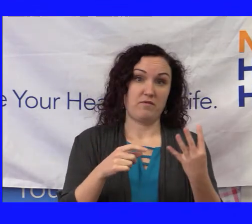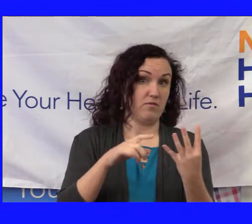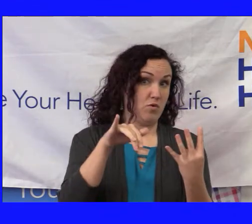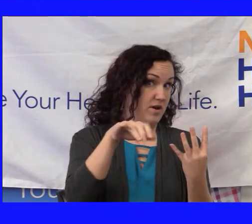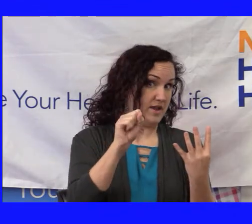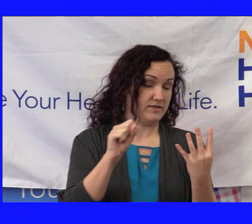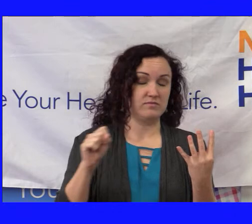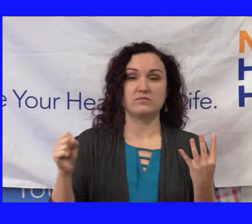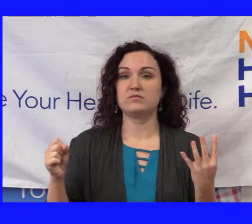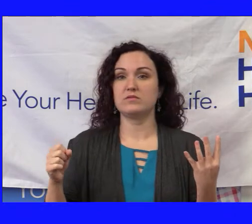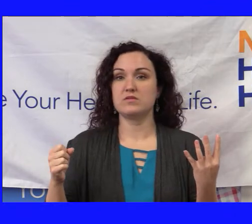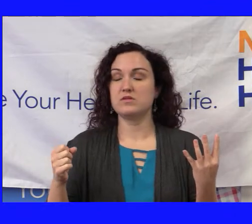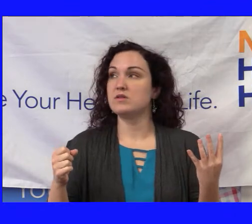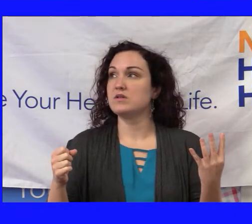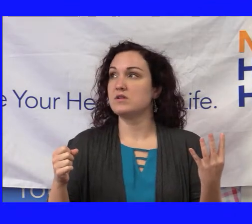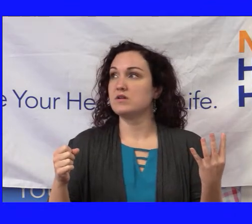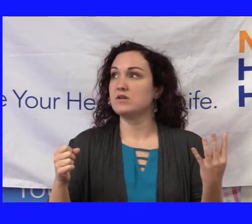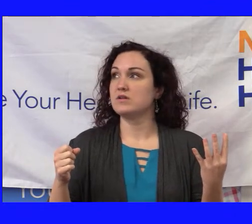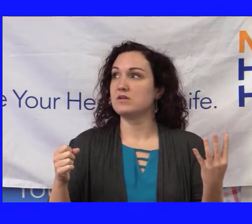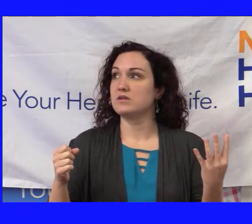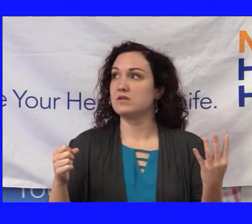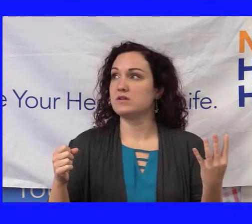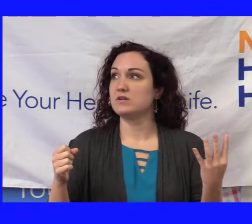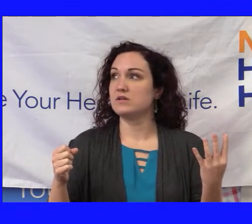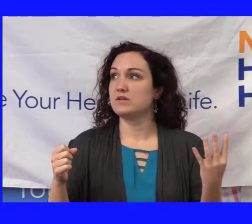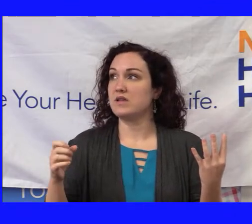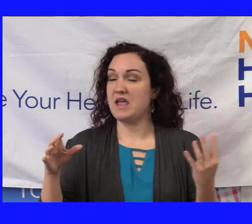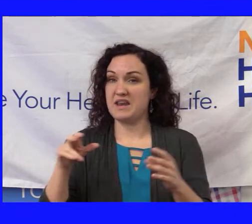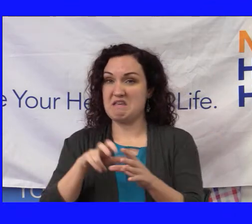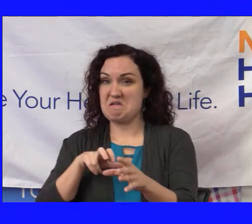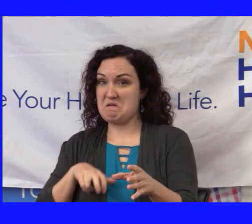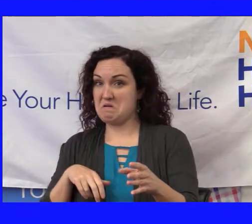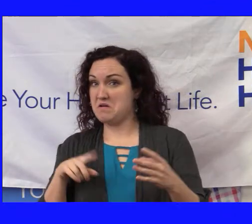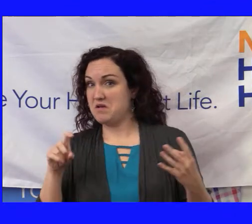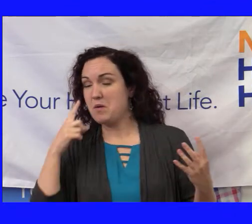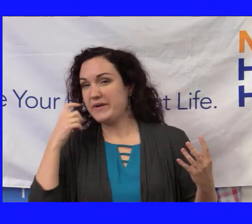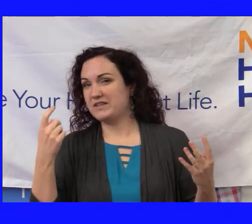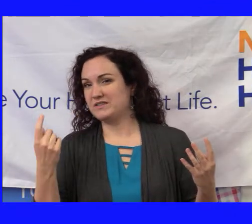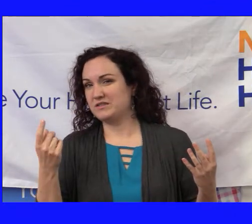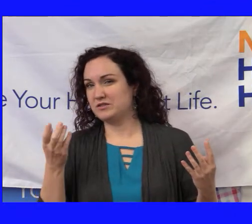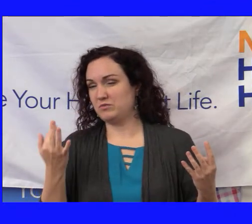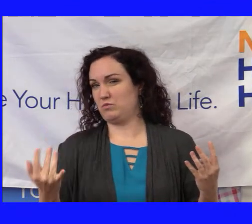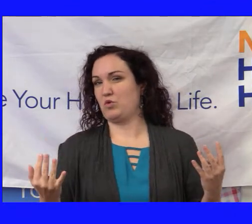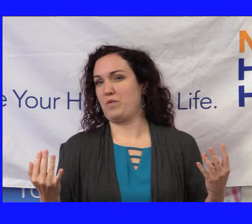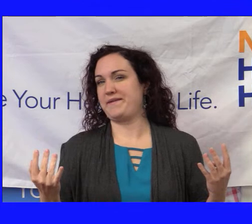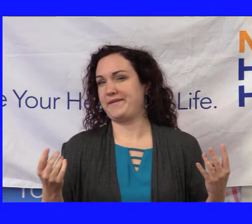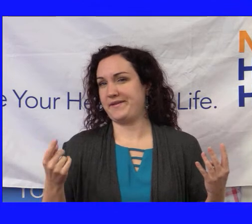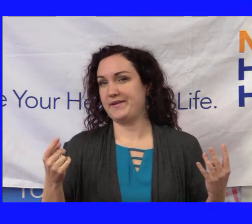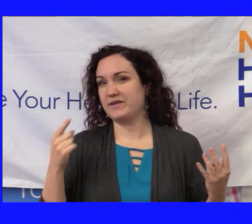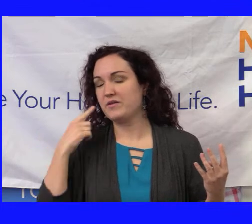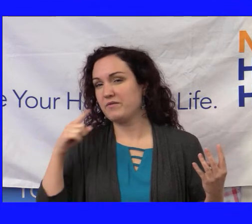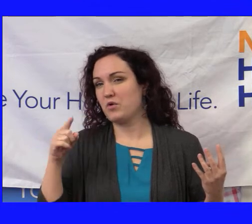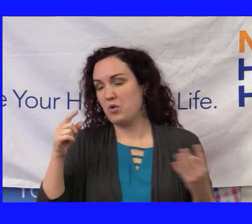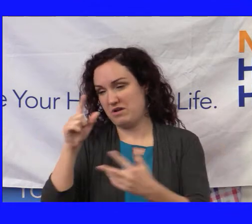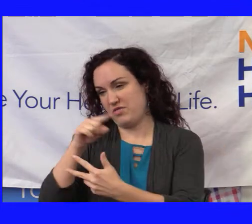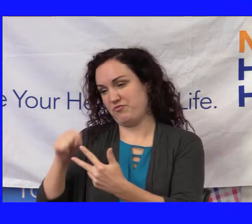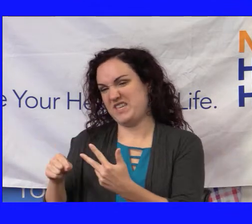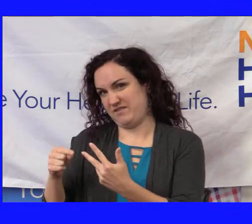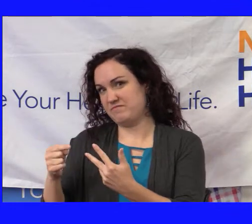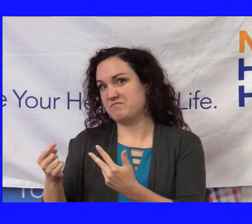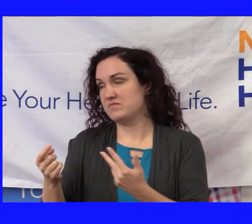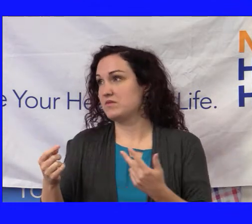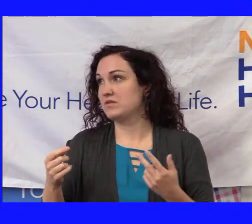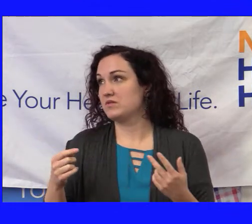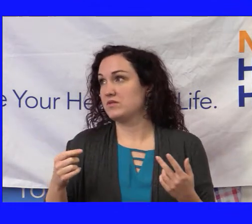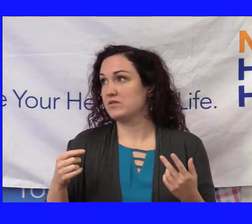One, they sort of abstain in a sense because we're waiting for contingency to be met. Well, actually, we're all